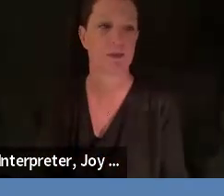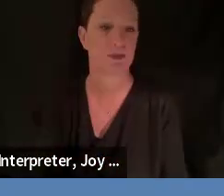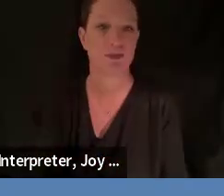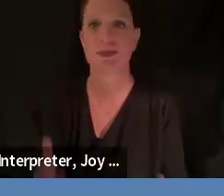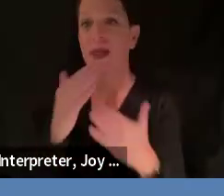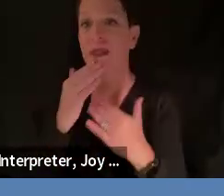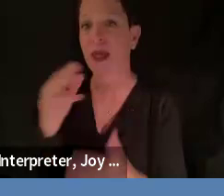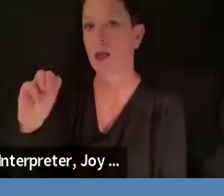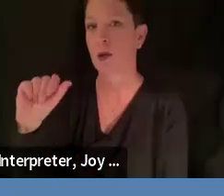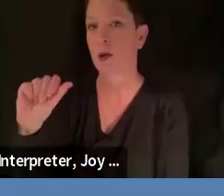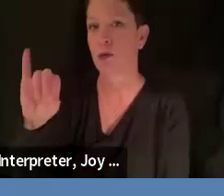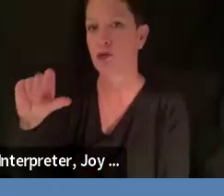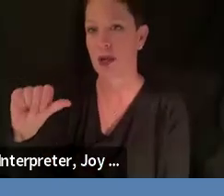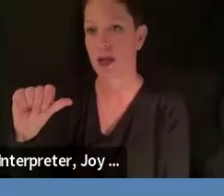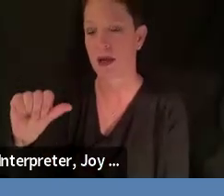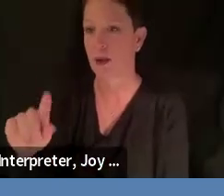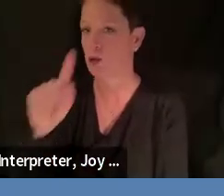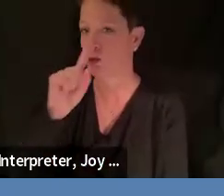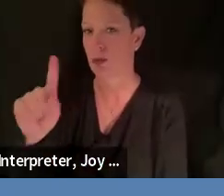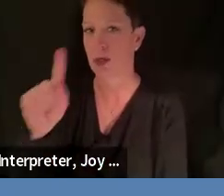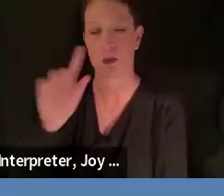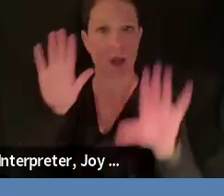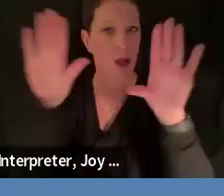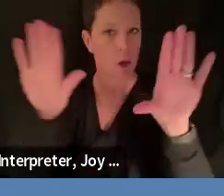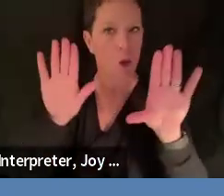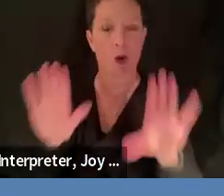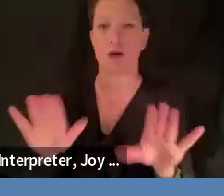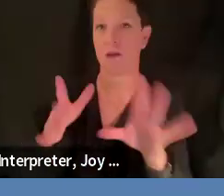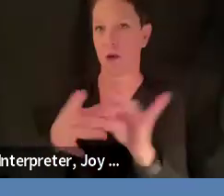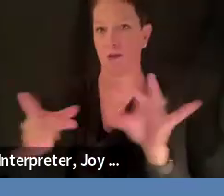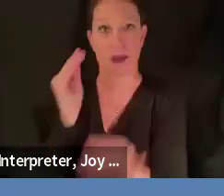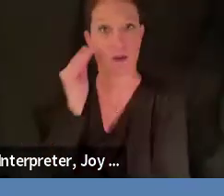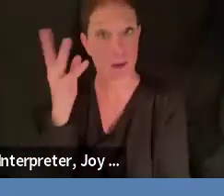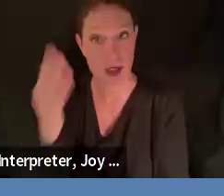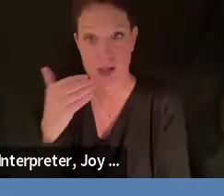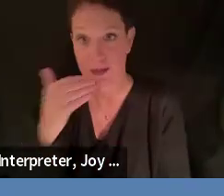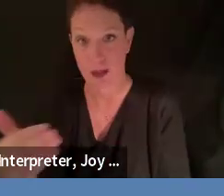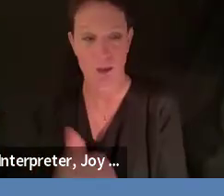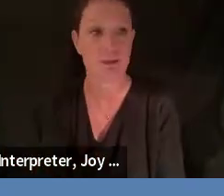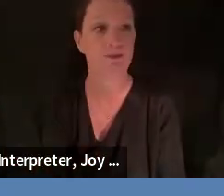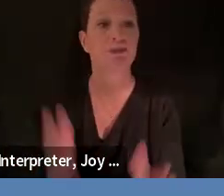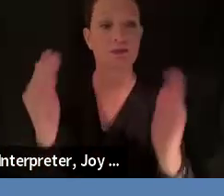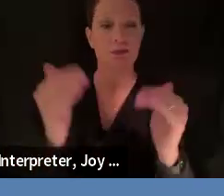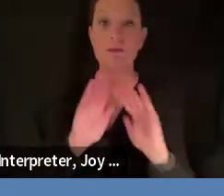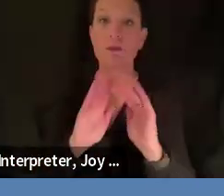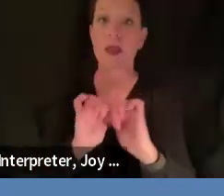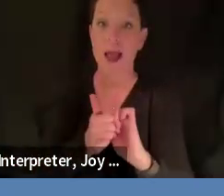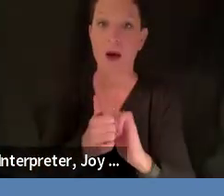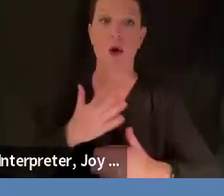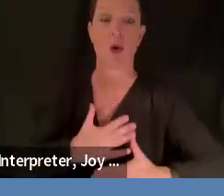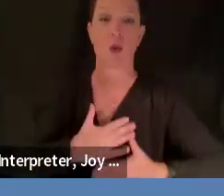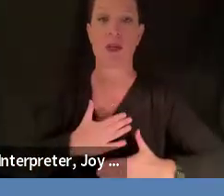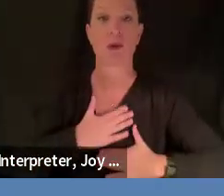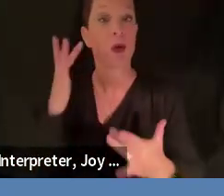Thank you, Maria. That was some very informative sections. Now we will focus on how